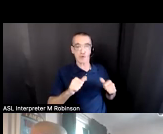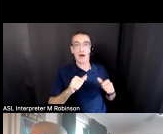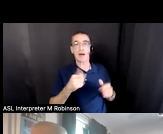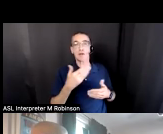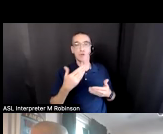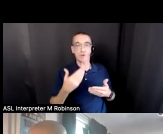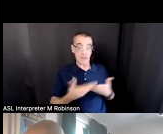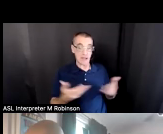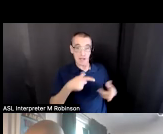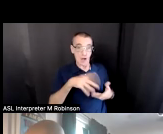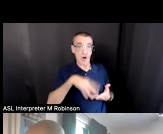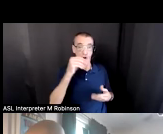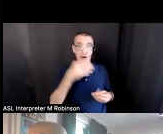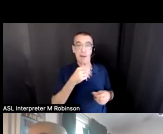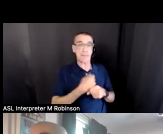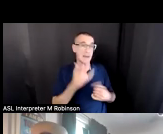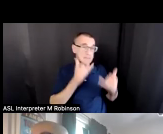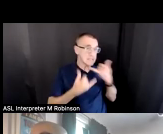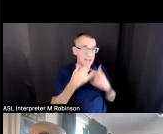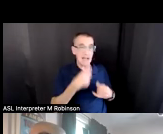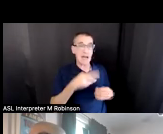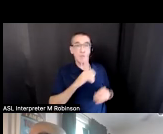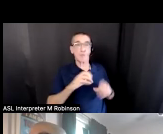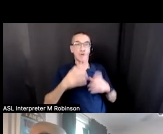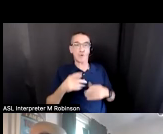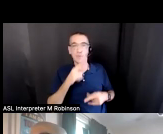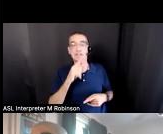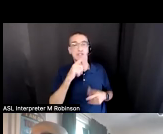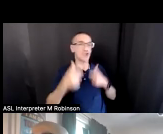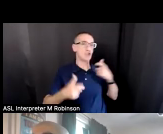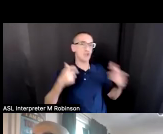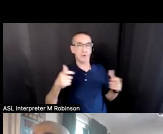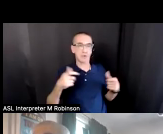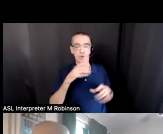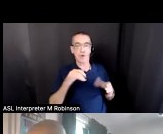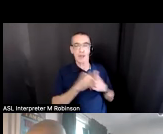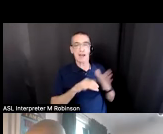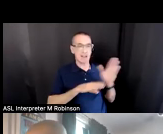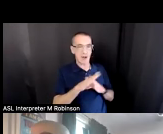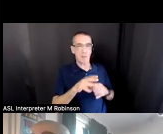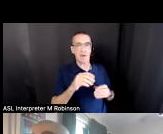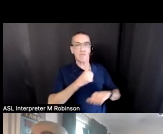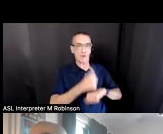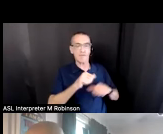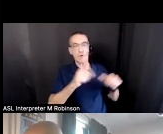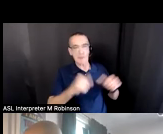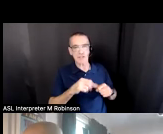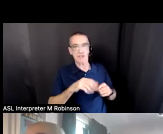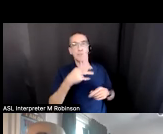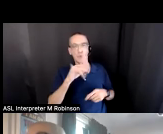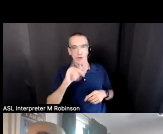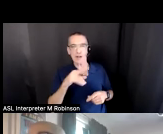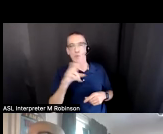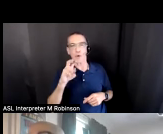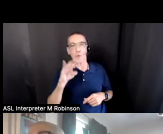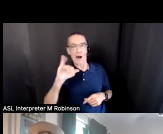that they're learning and make mistakes and regroup is huge, because you're doing that development, formation, pruning, and rewiring that,